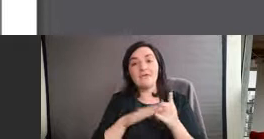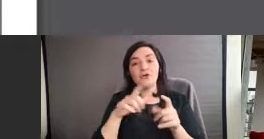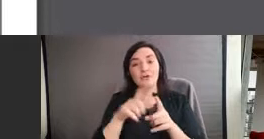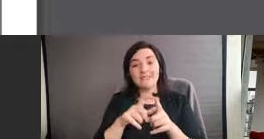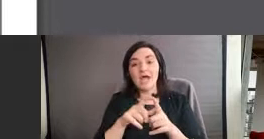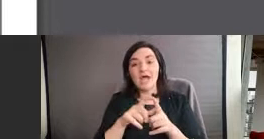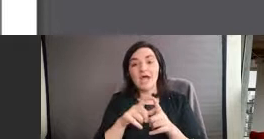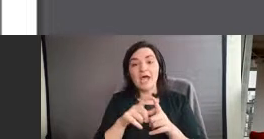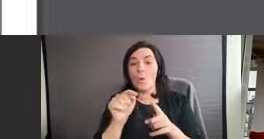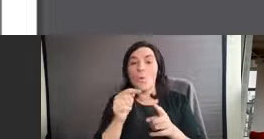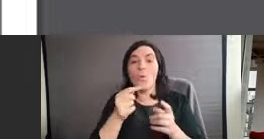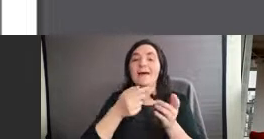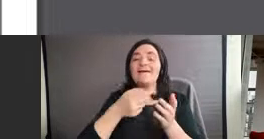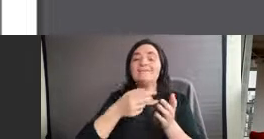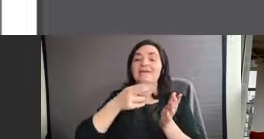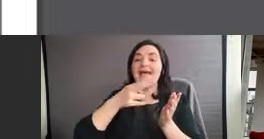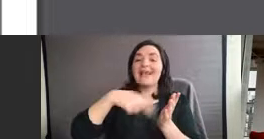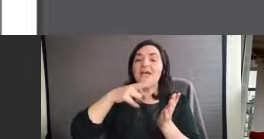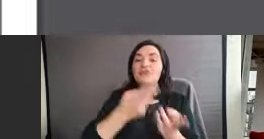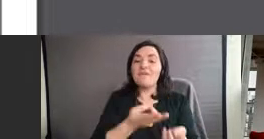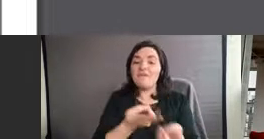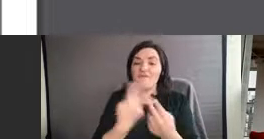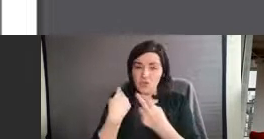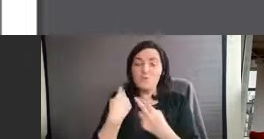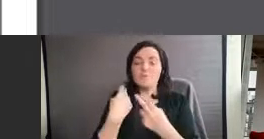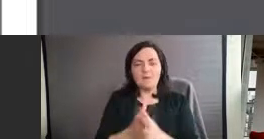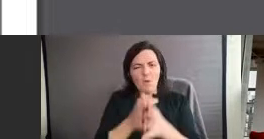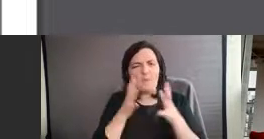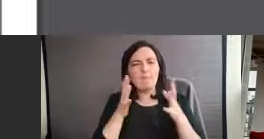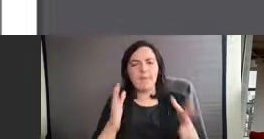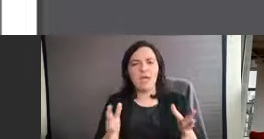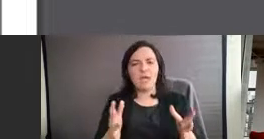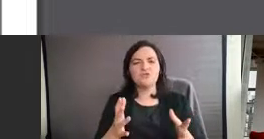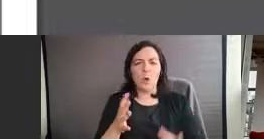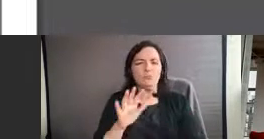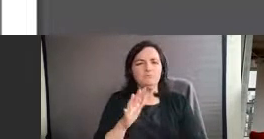pretty substantial. So 2,000 words out of the